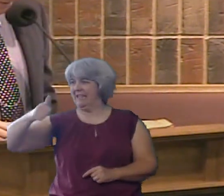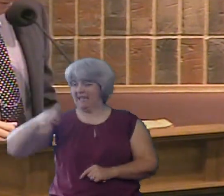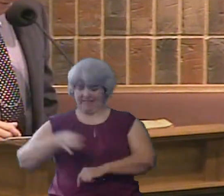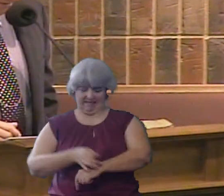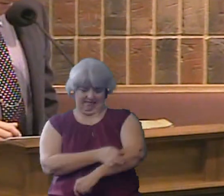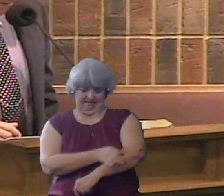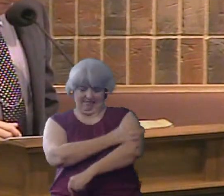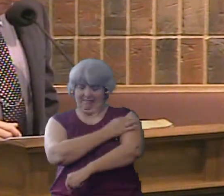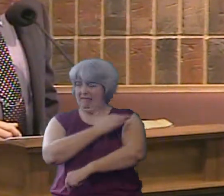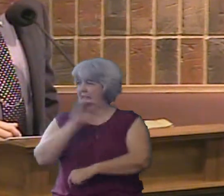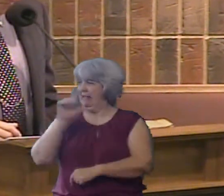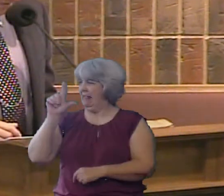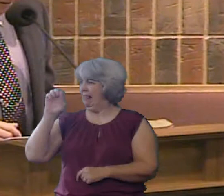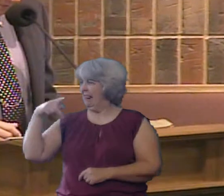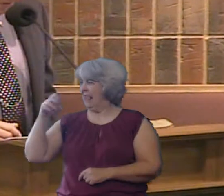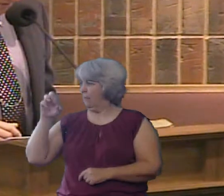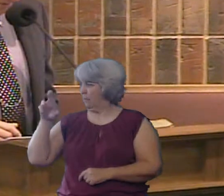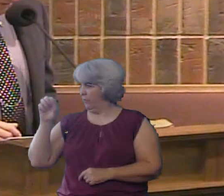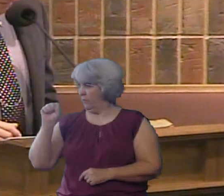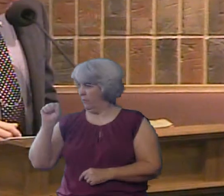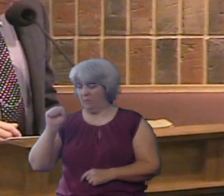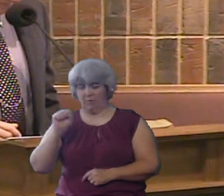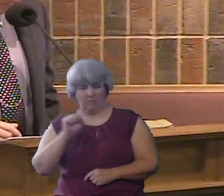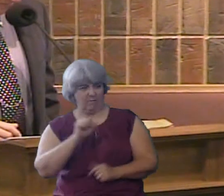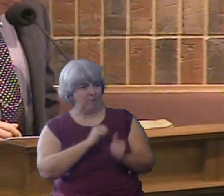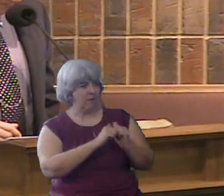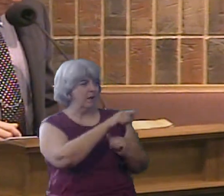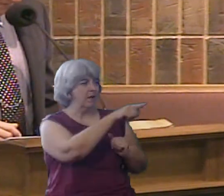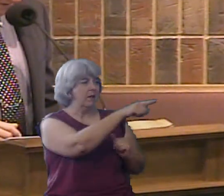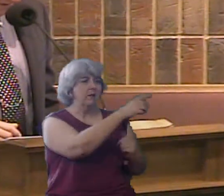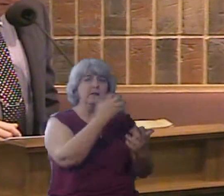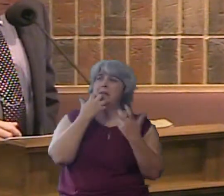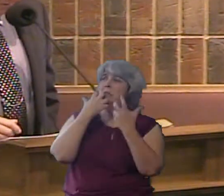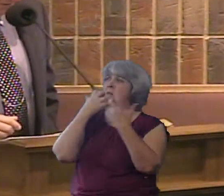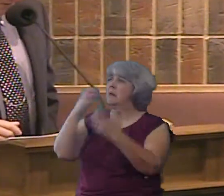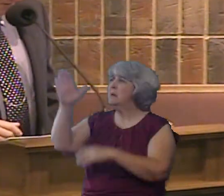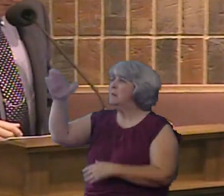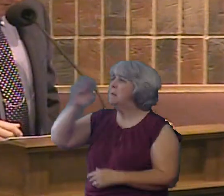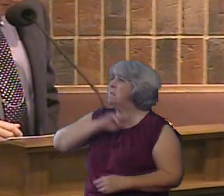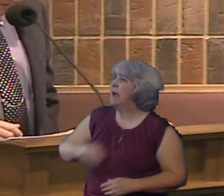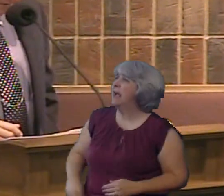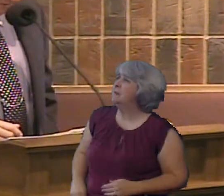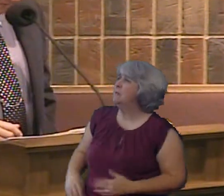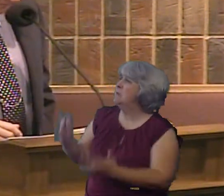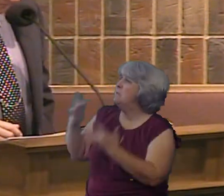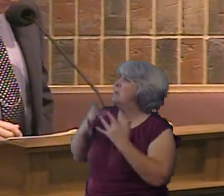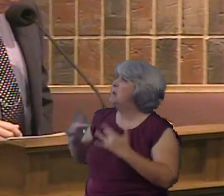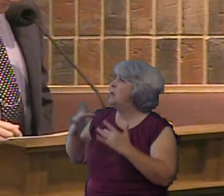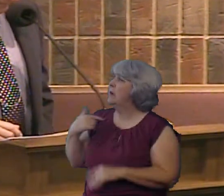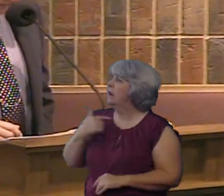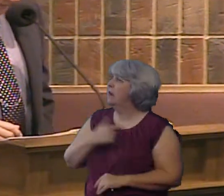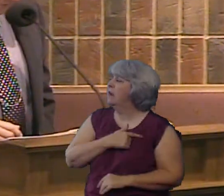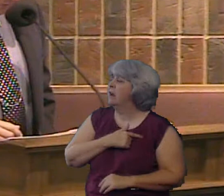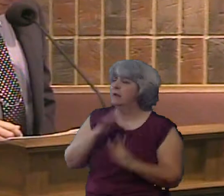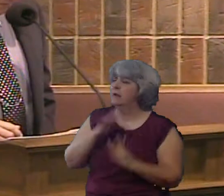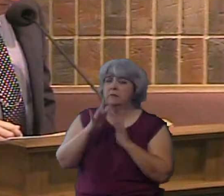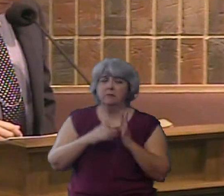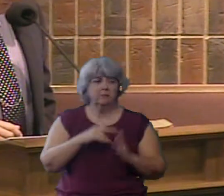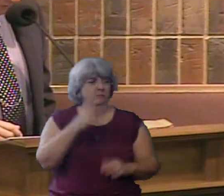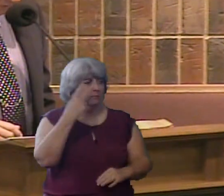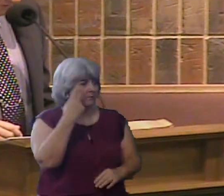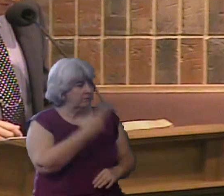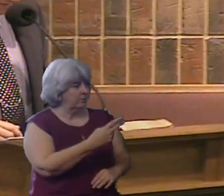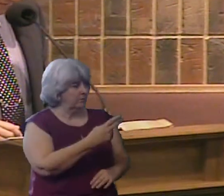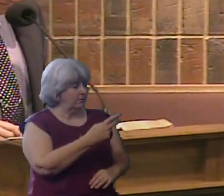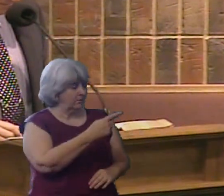Master, have mercy on us. So when he saw them, he said to them, go show yourself